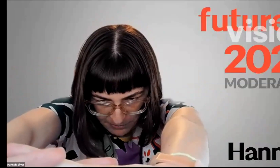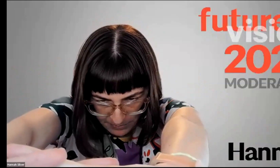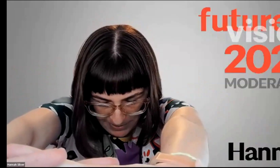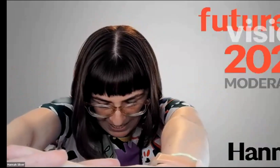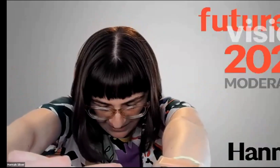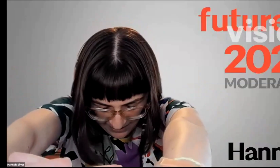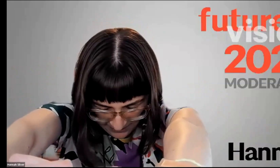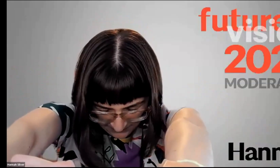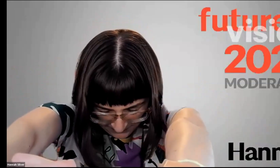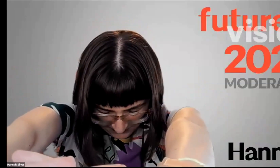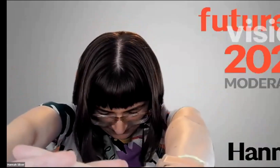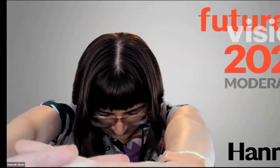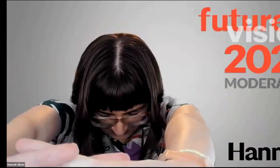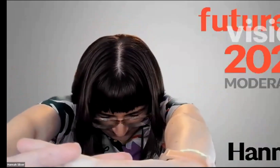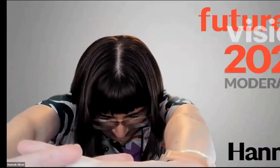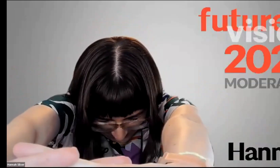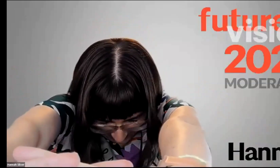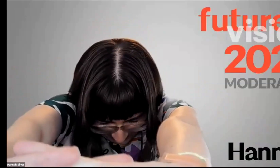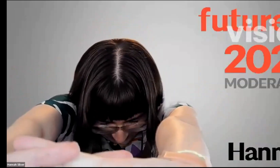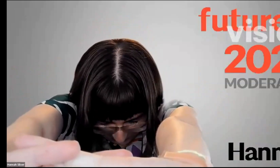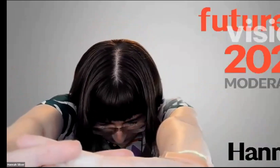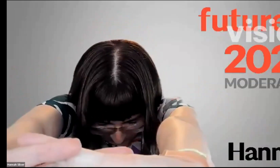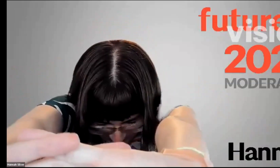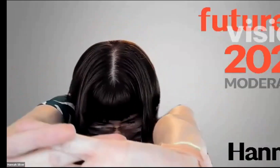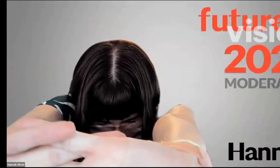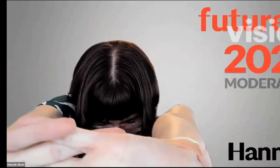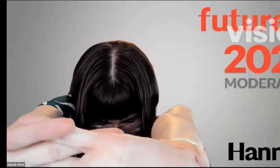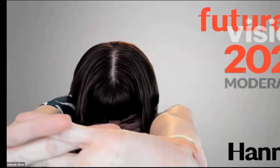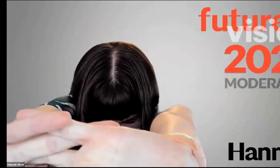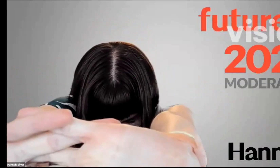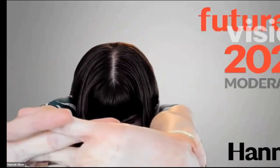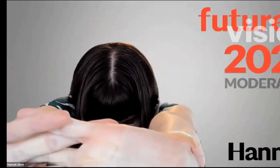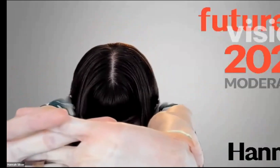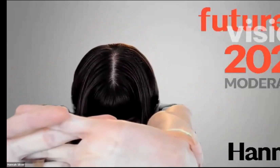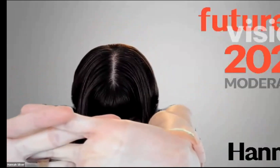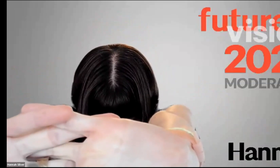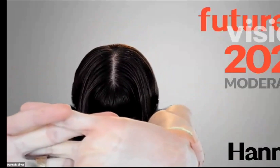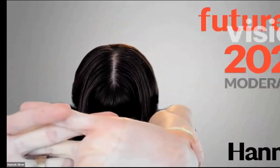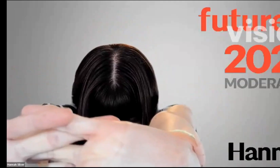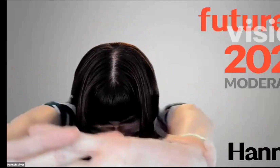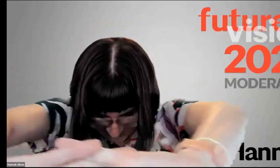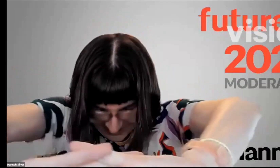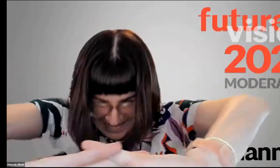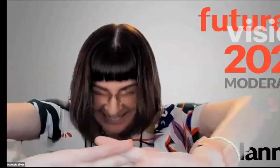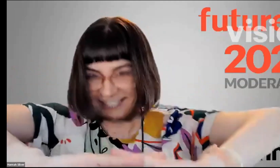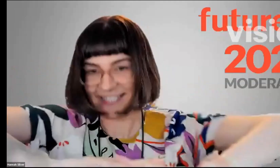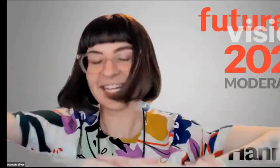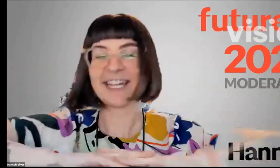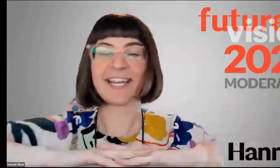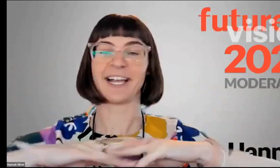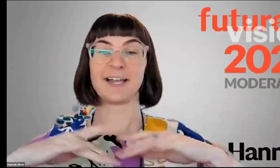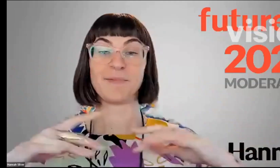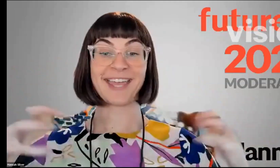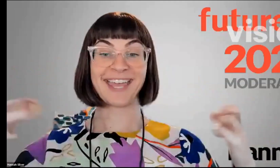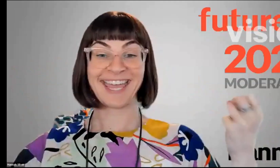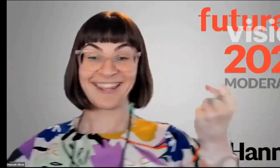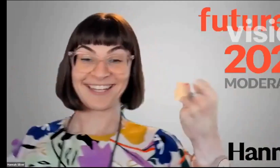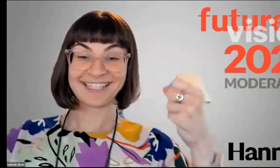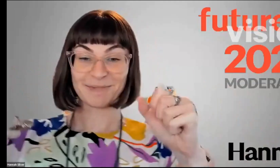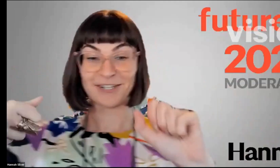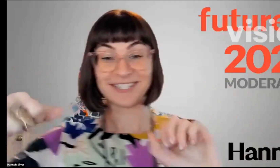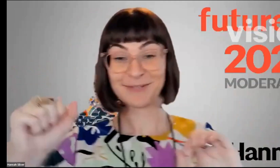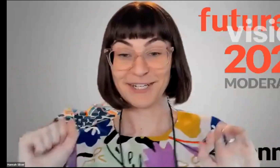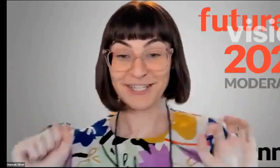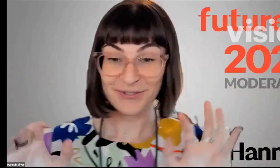your upper back and reach towards the screen and relax. And